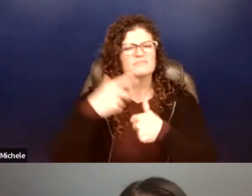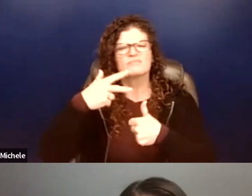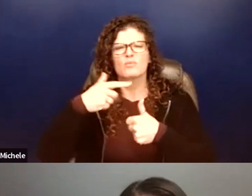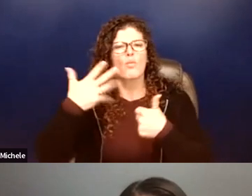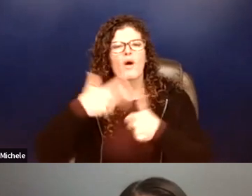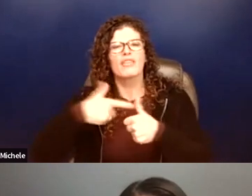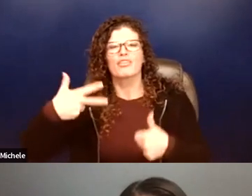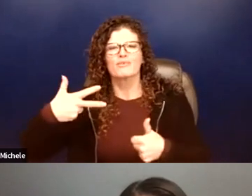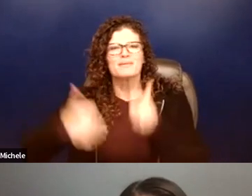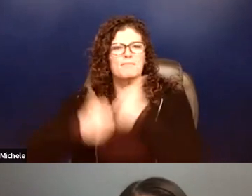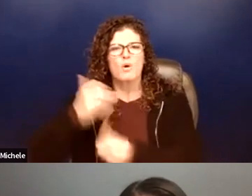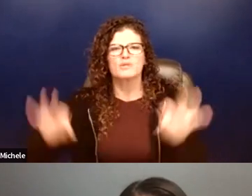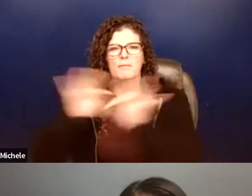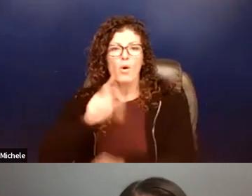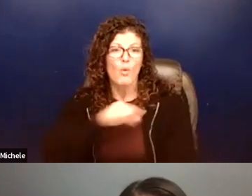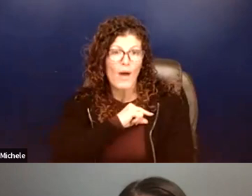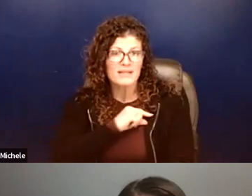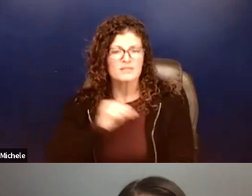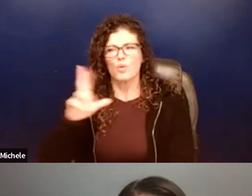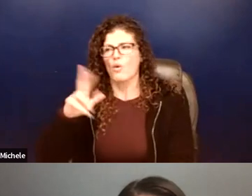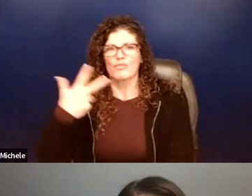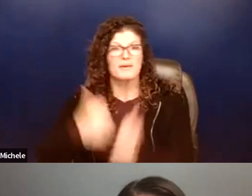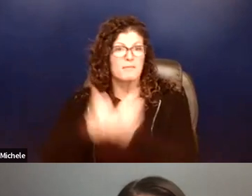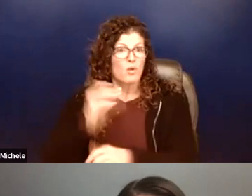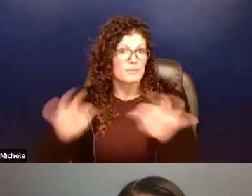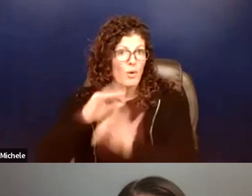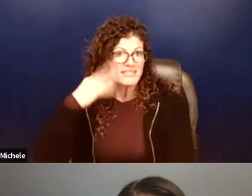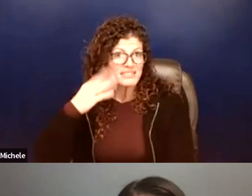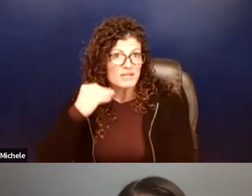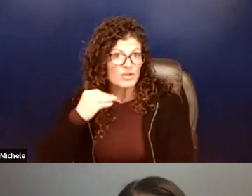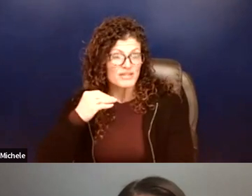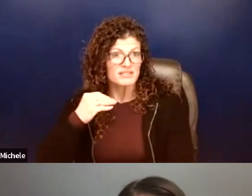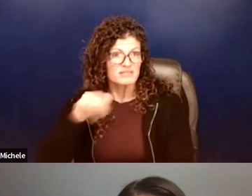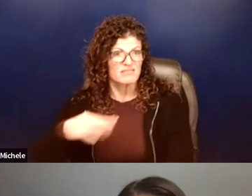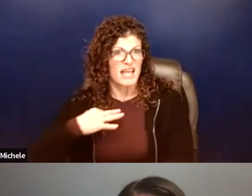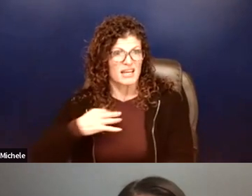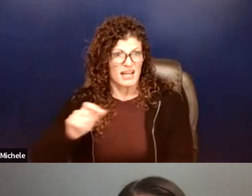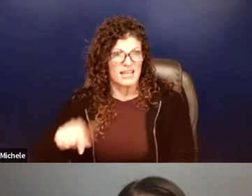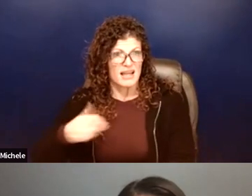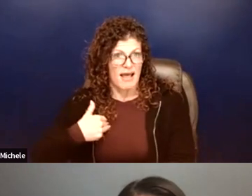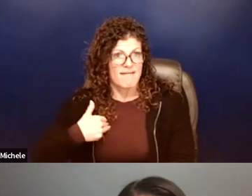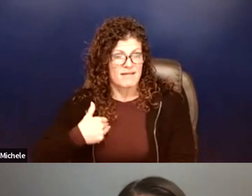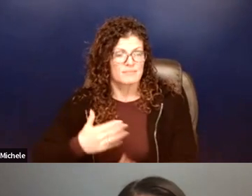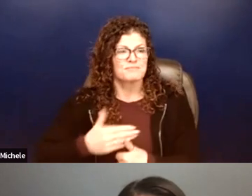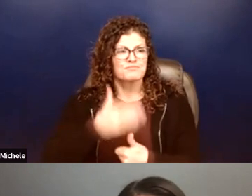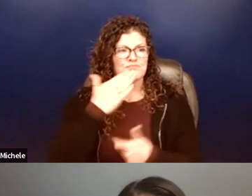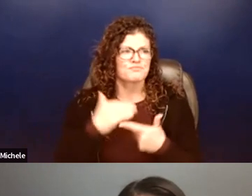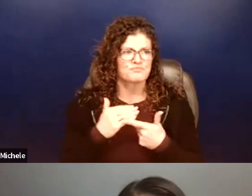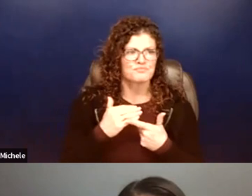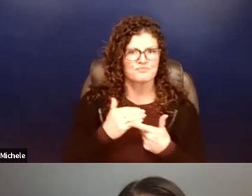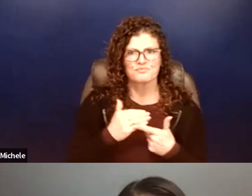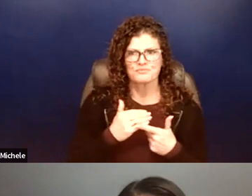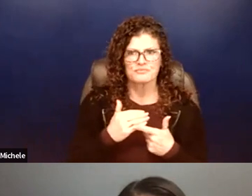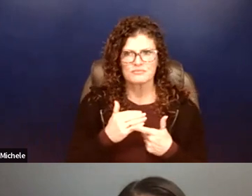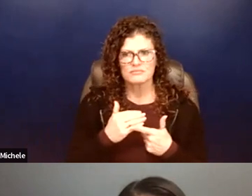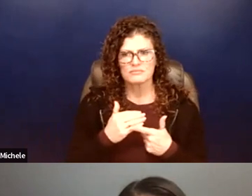important qualities or experiences our next superintendent should hold? What question would